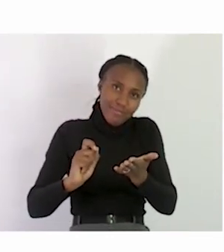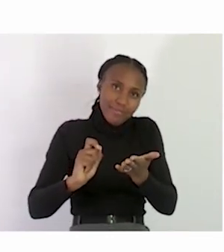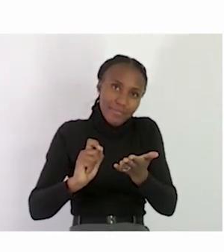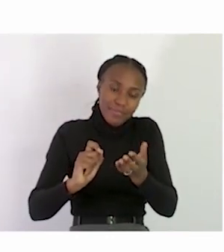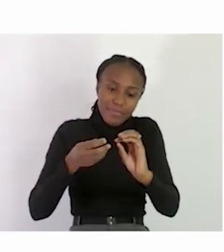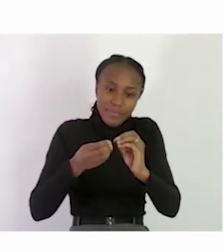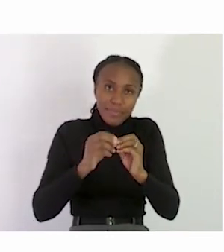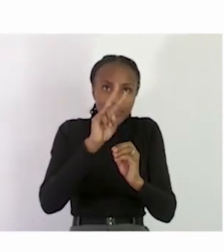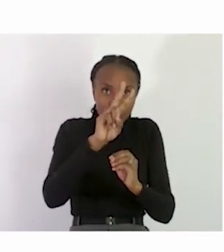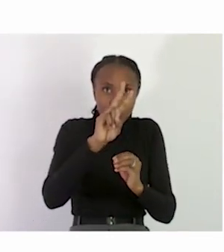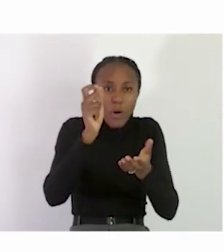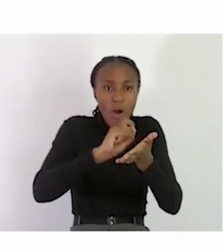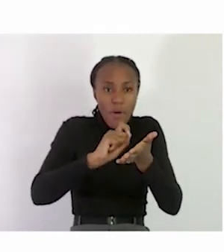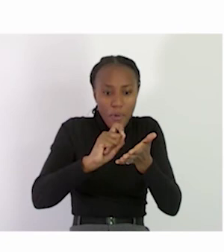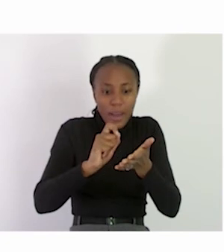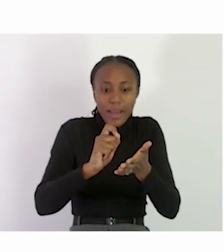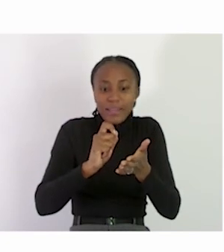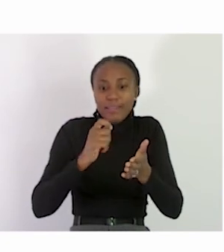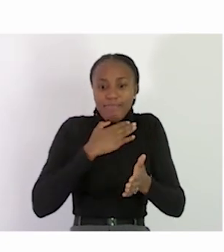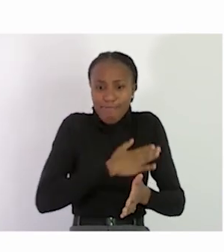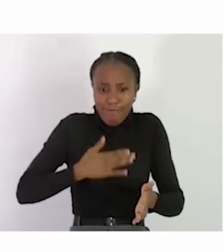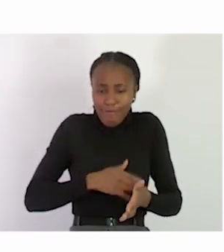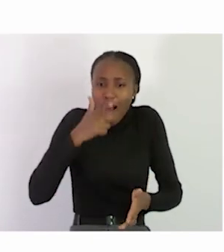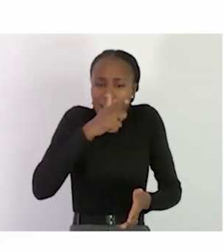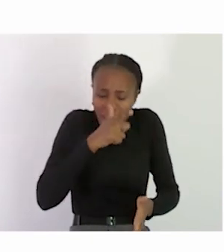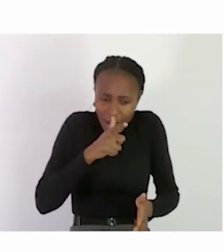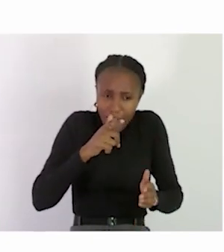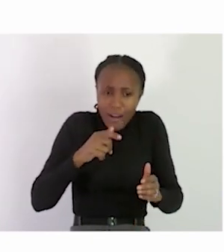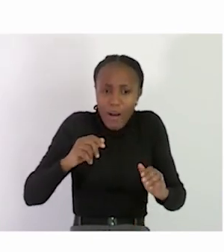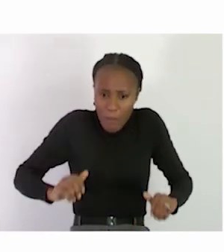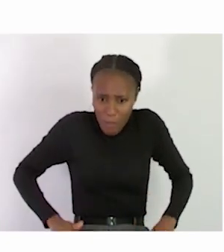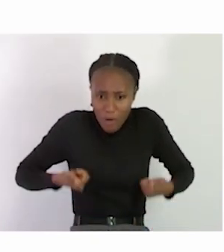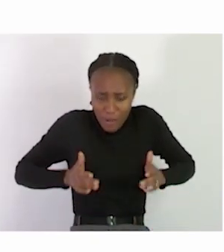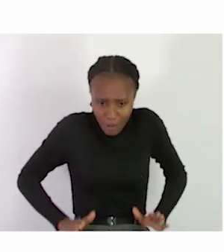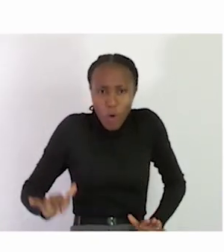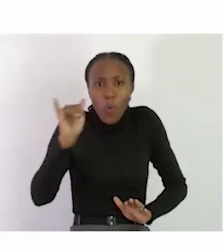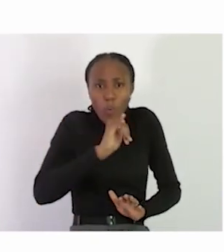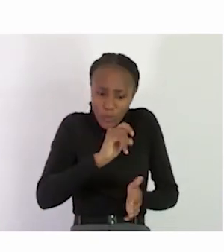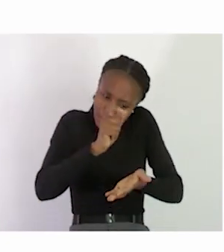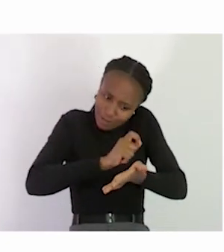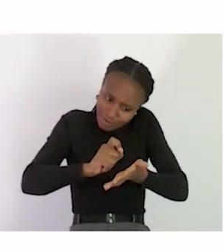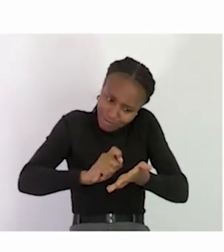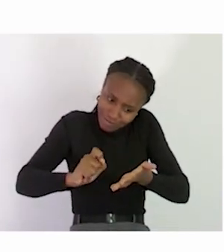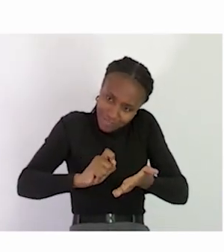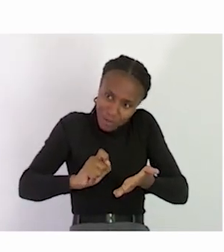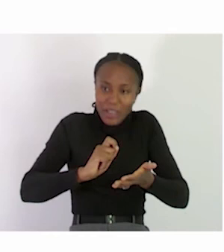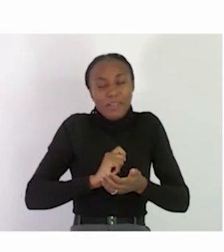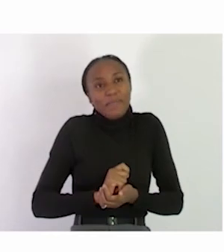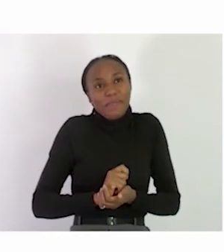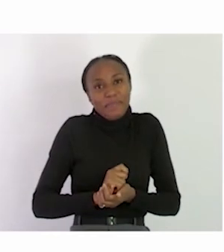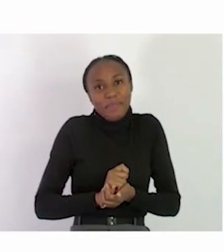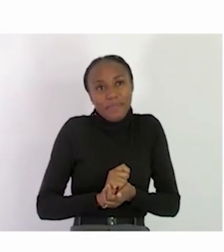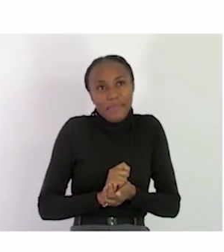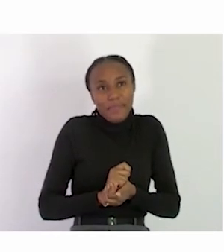down sexual responses that occur in boys and girls during puberty. Any sexual change that is happening in boys